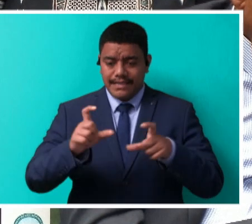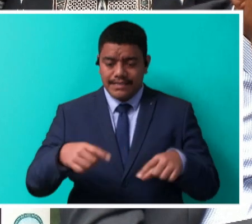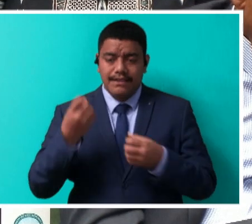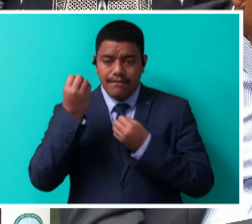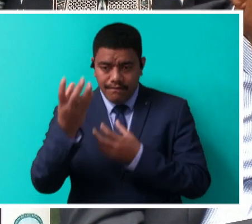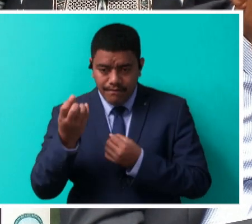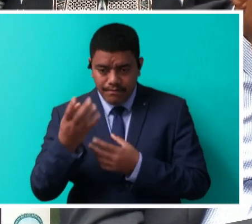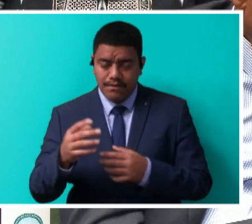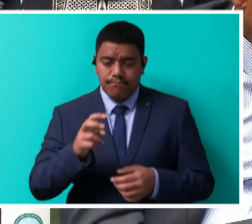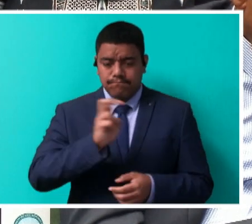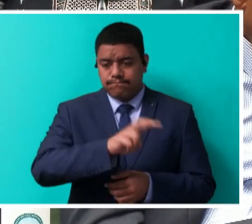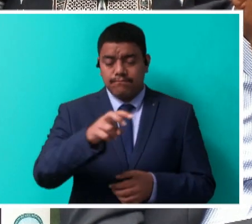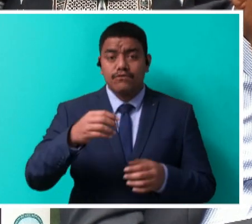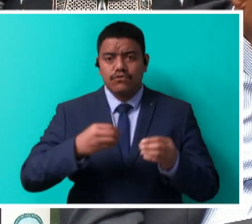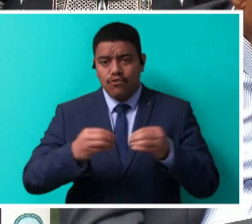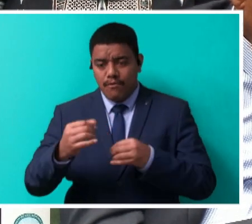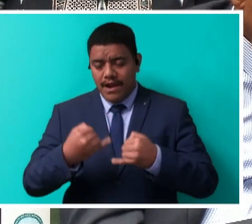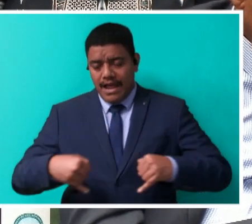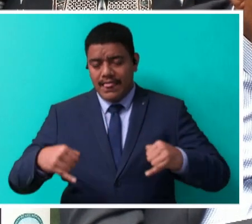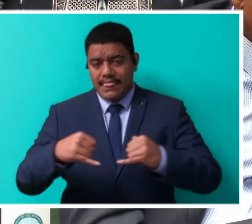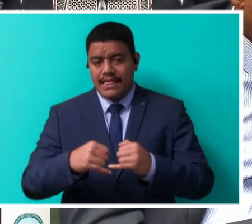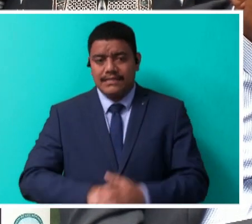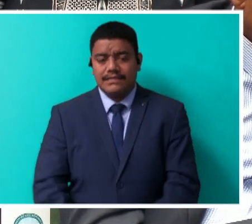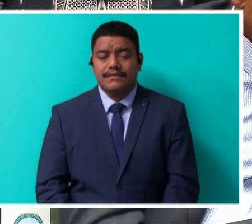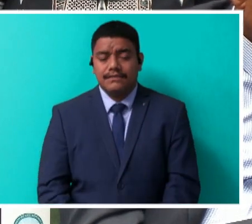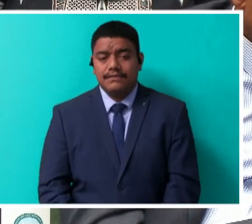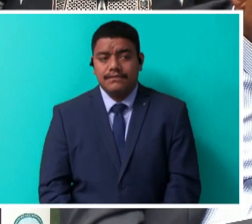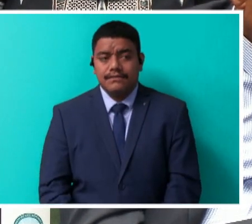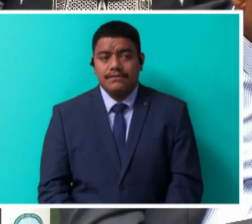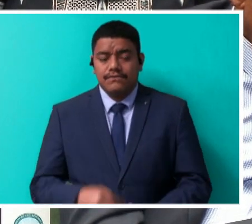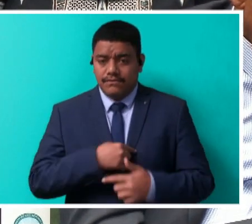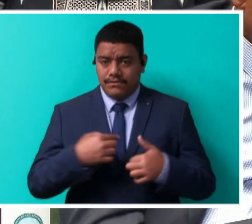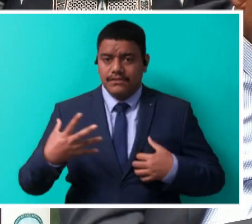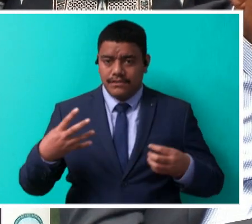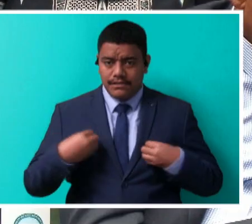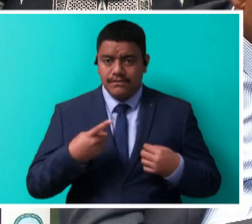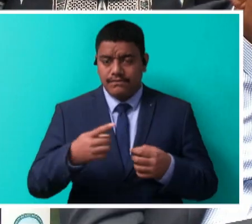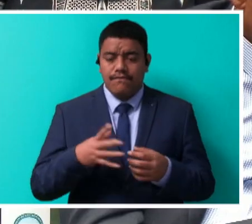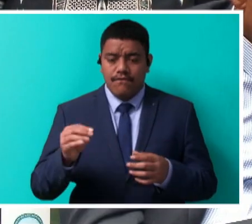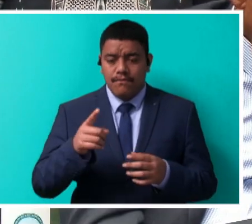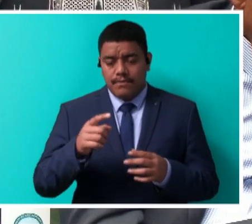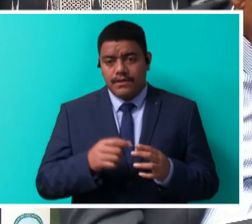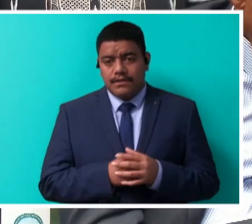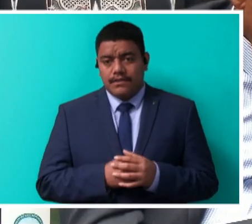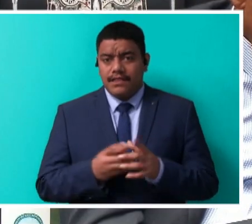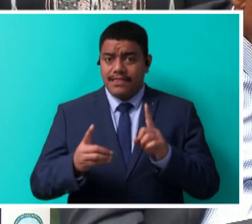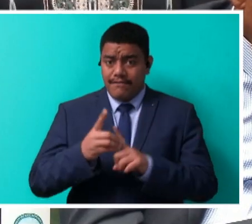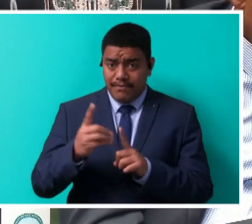information management across the Solomon Islands court system. We received an extensive briefing from the GIMS